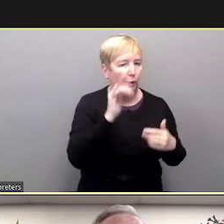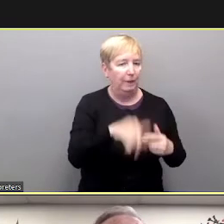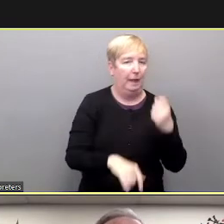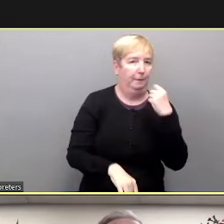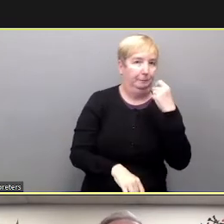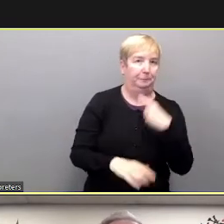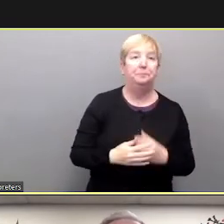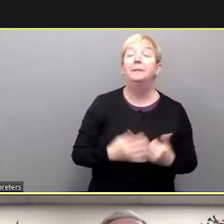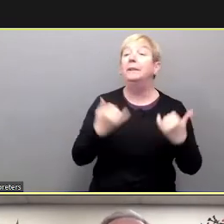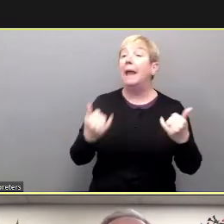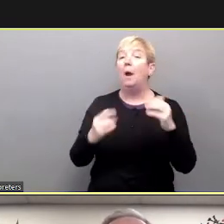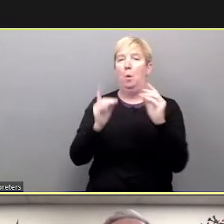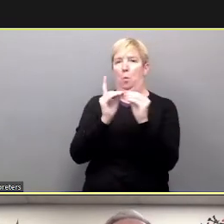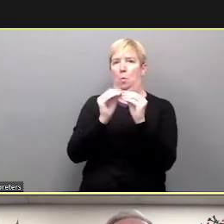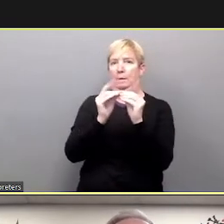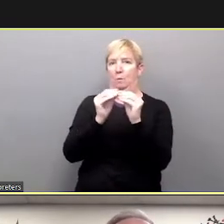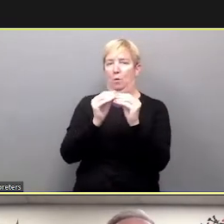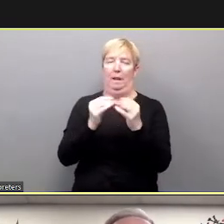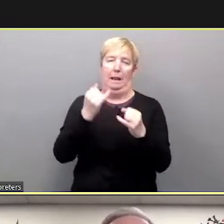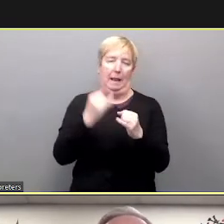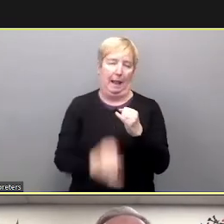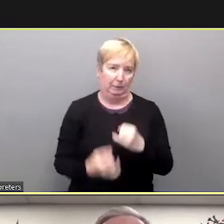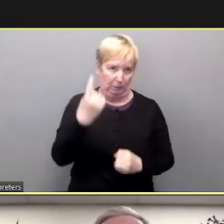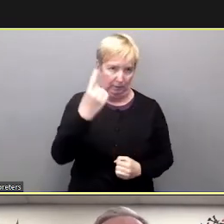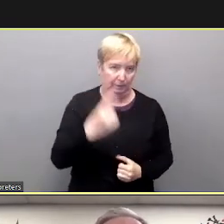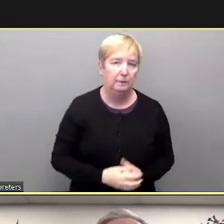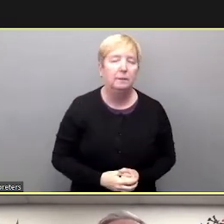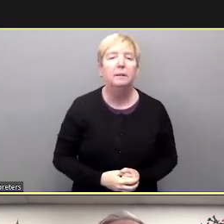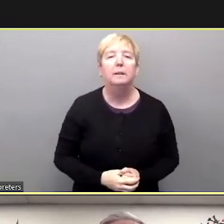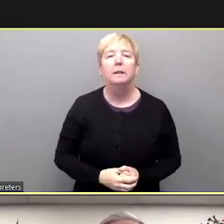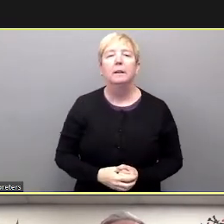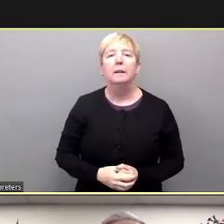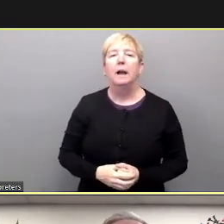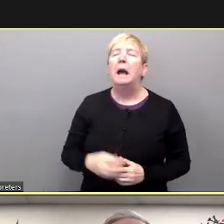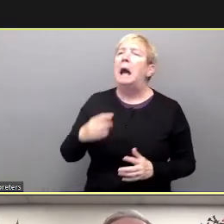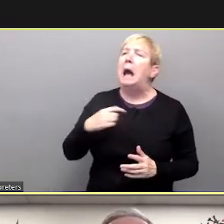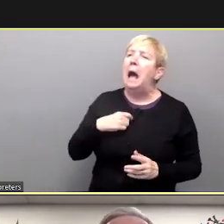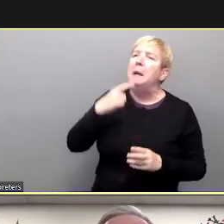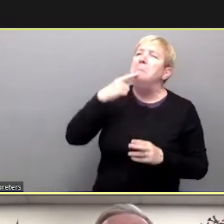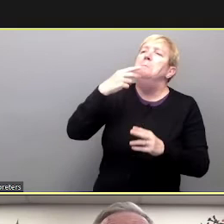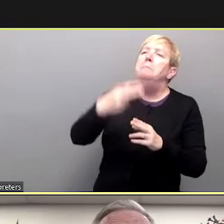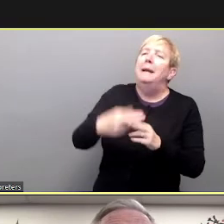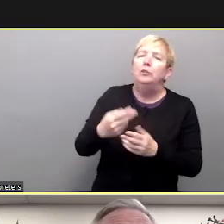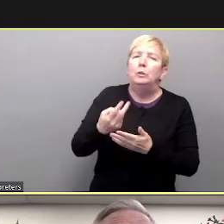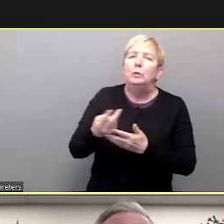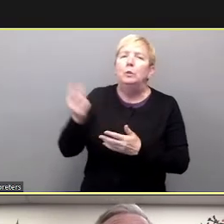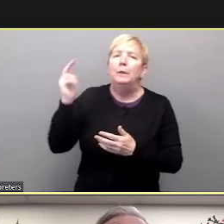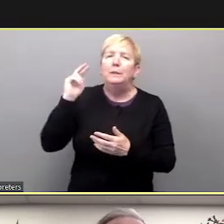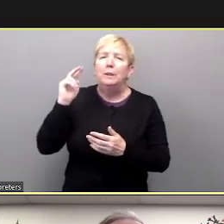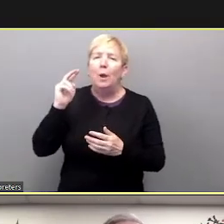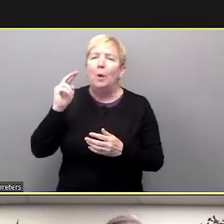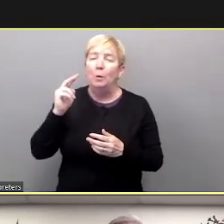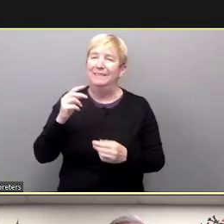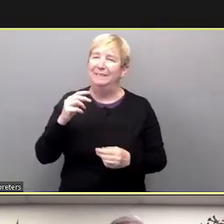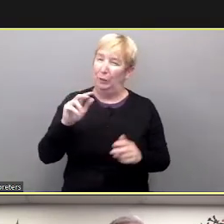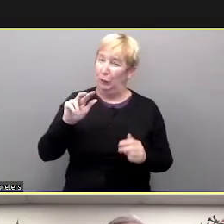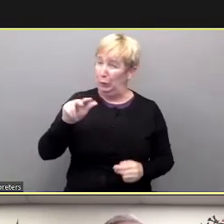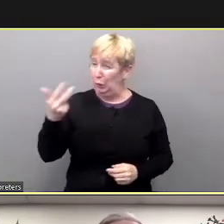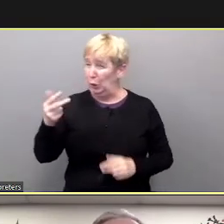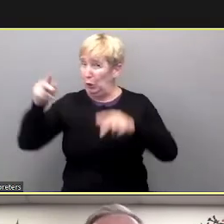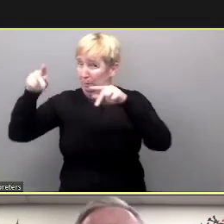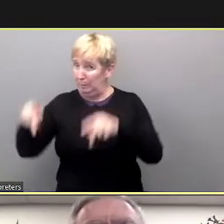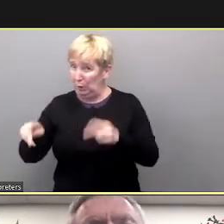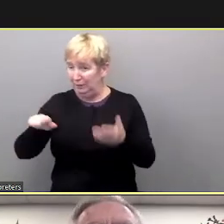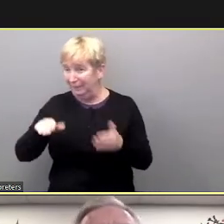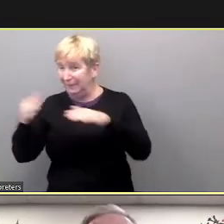One last thing, got a question. I did mention offhand a couple of weeks ago, we had a third death from ivermectin. The